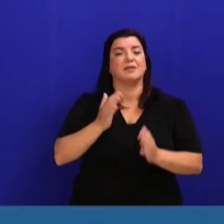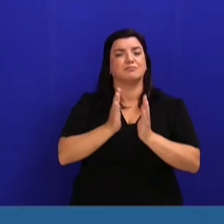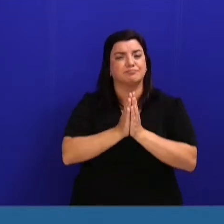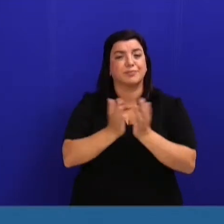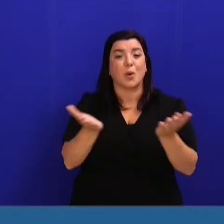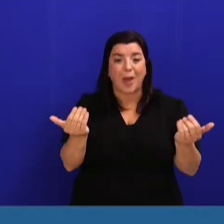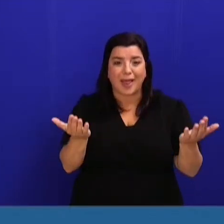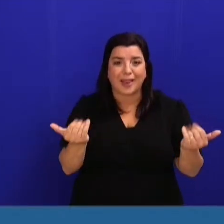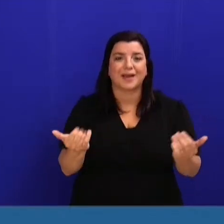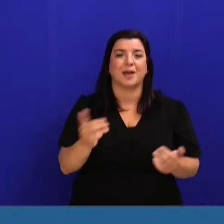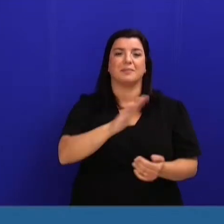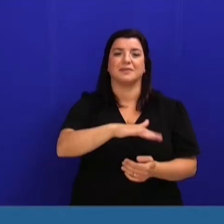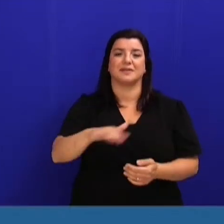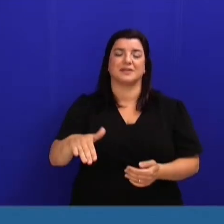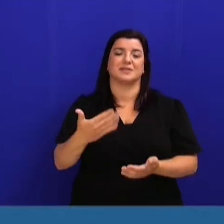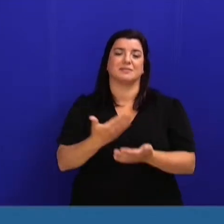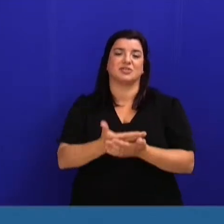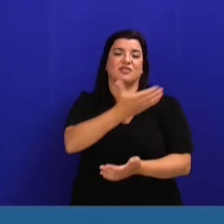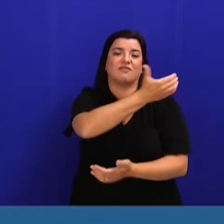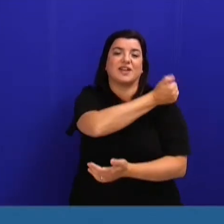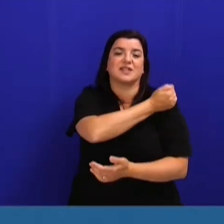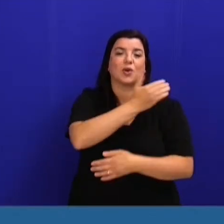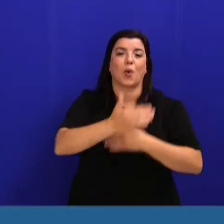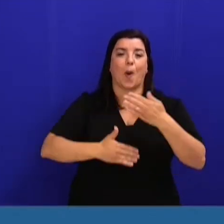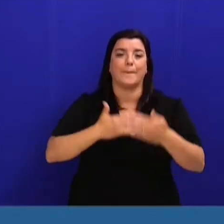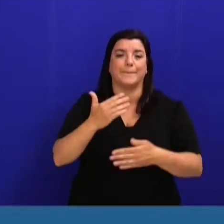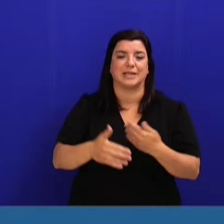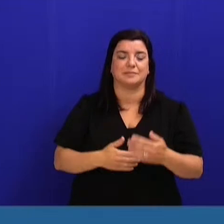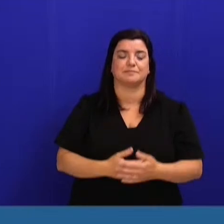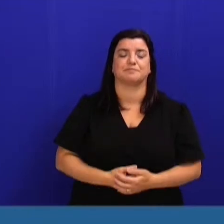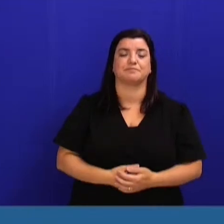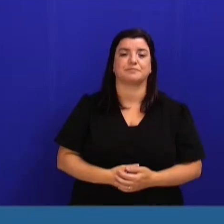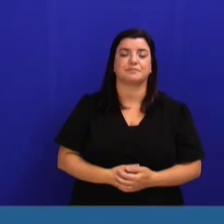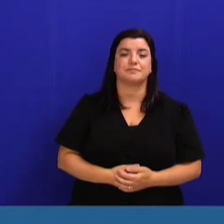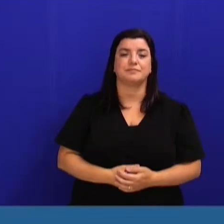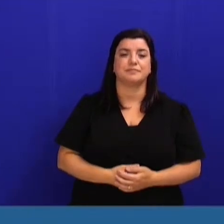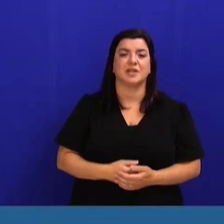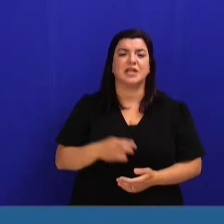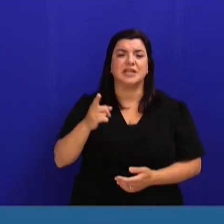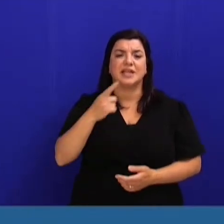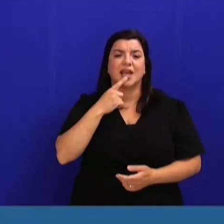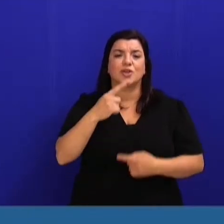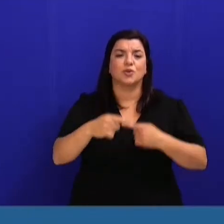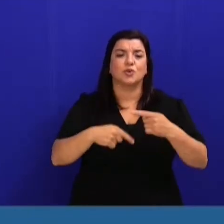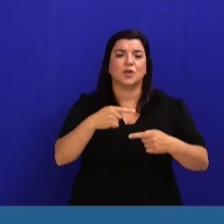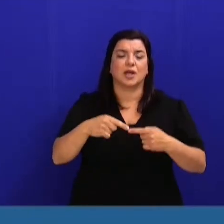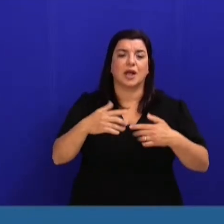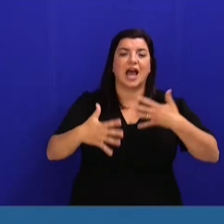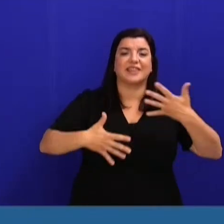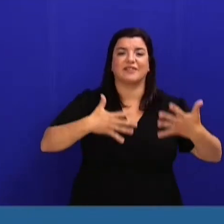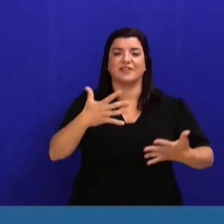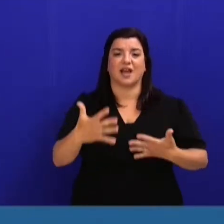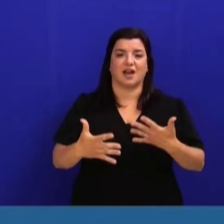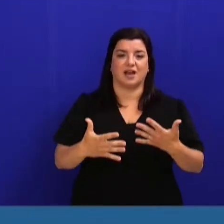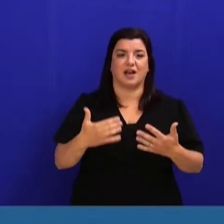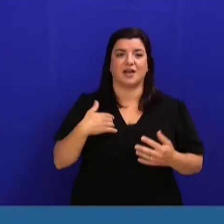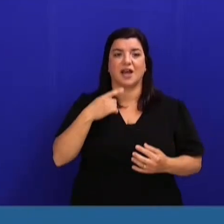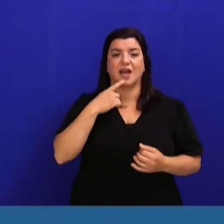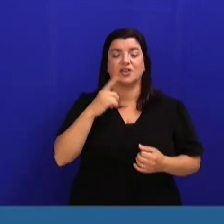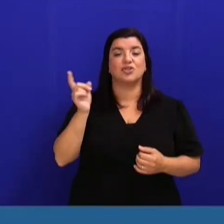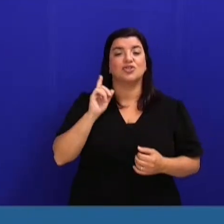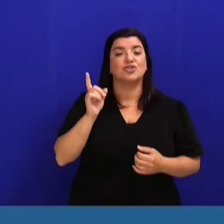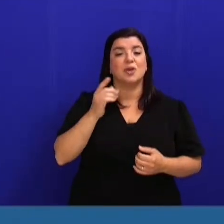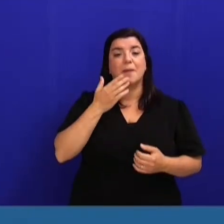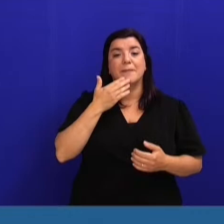biex jieħdu il-vaccines. Ukoll semmejt ukoll attivitajiet li konna semmejna aħna wkoll li aħna fil-pjan ta'